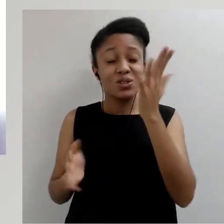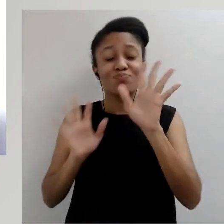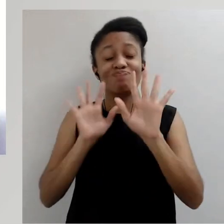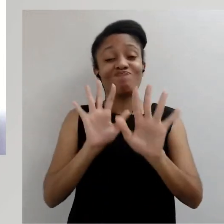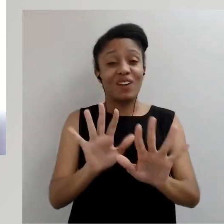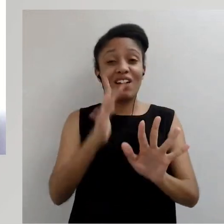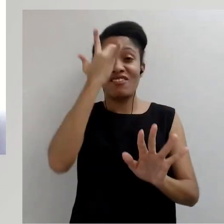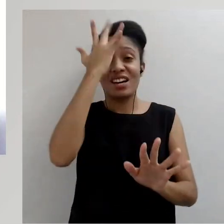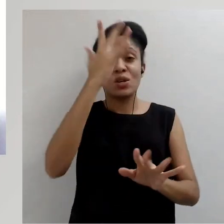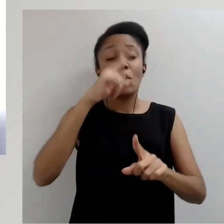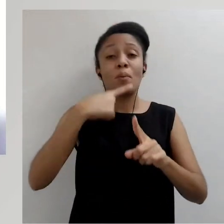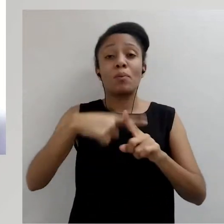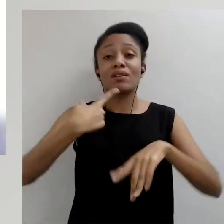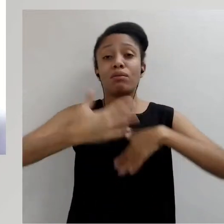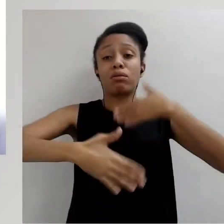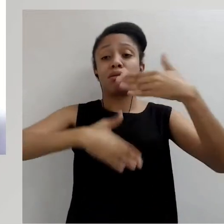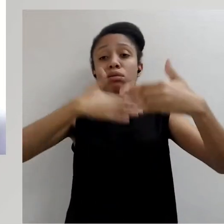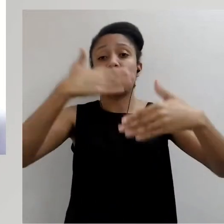But this